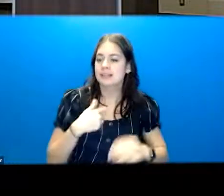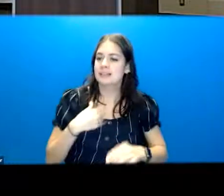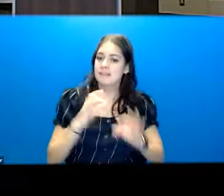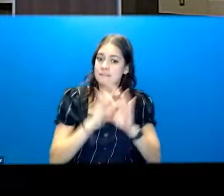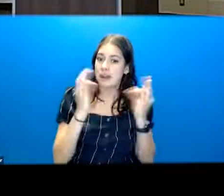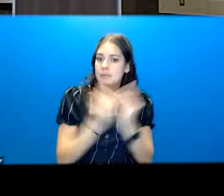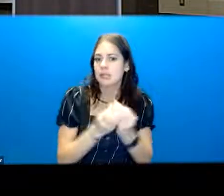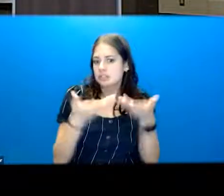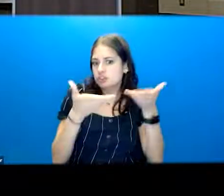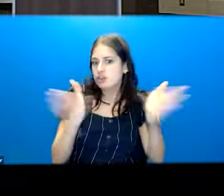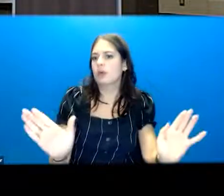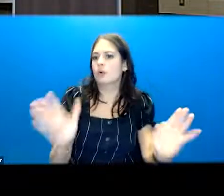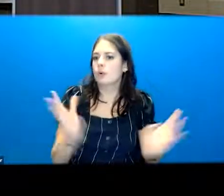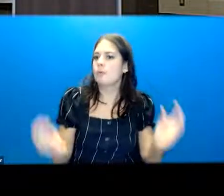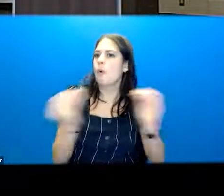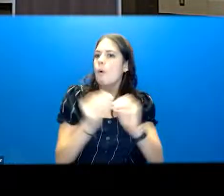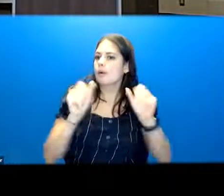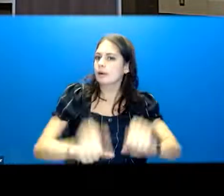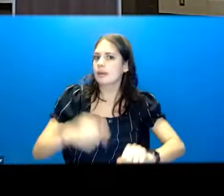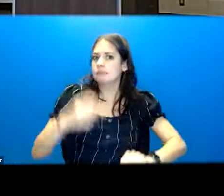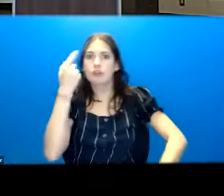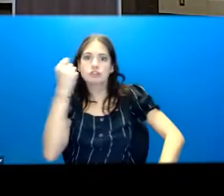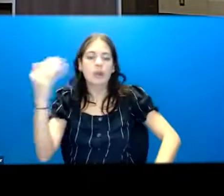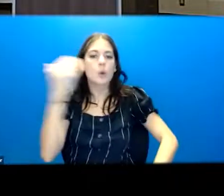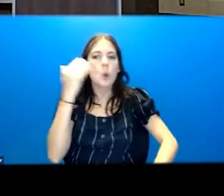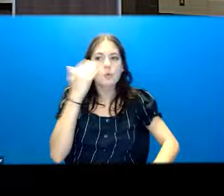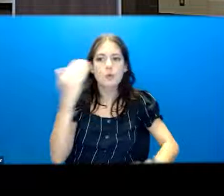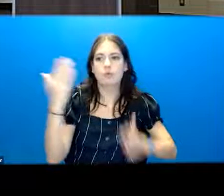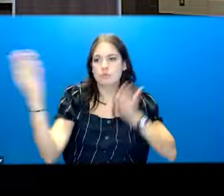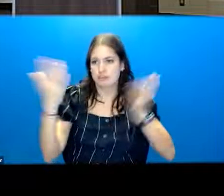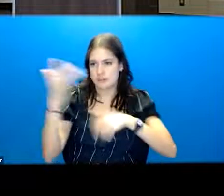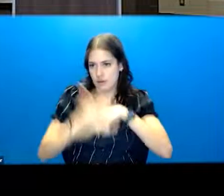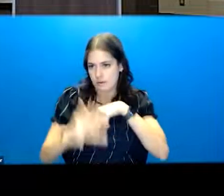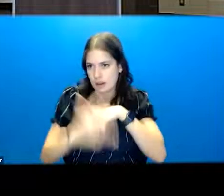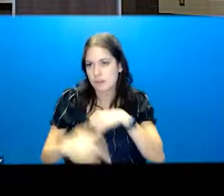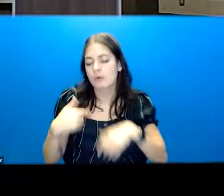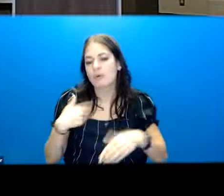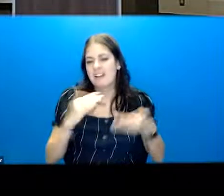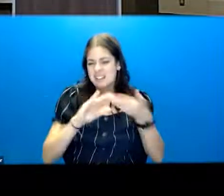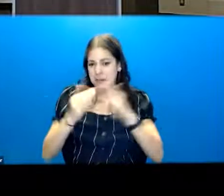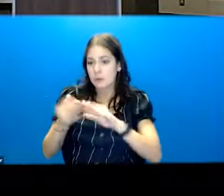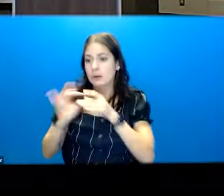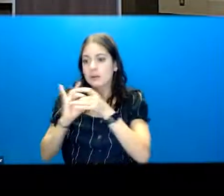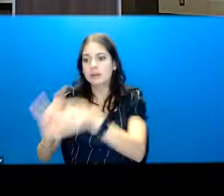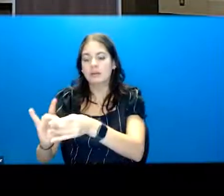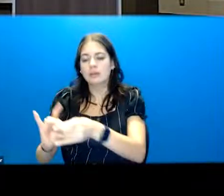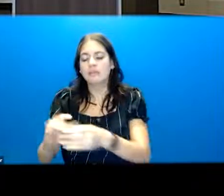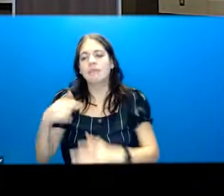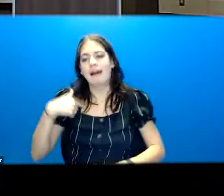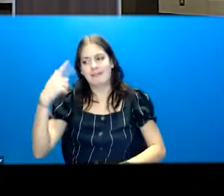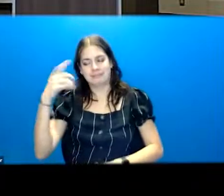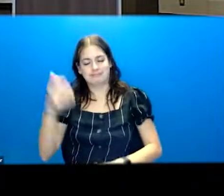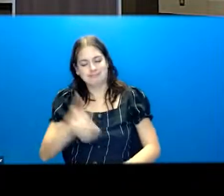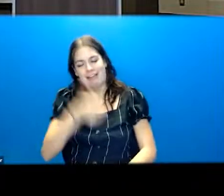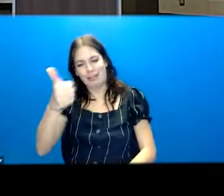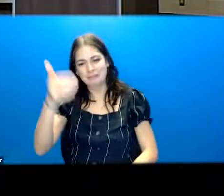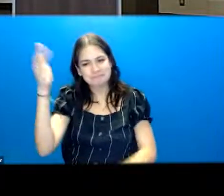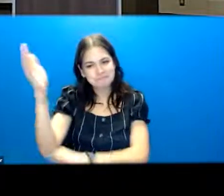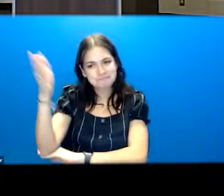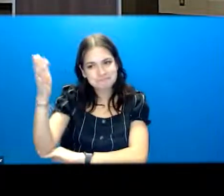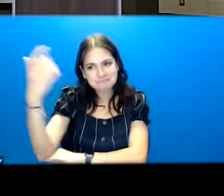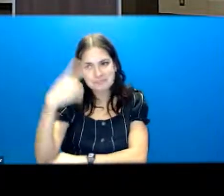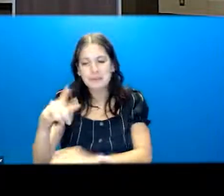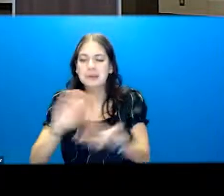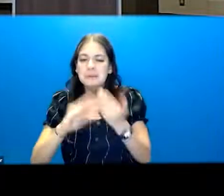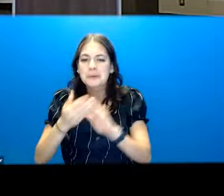in general, more. And that really goes to community outreach. And I have a whole other spill about community outreach